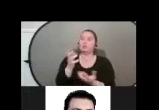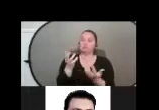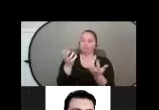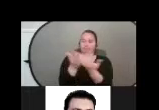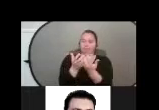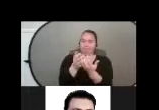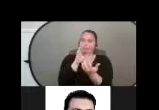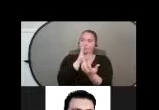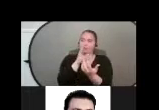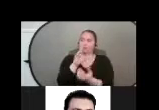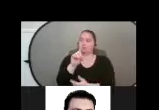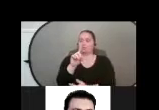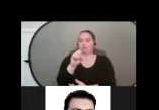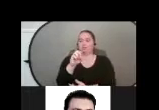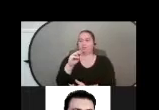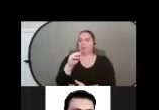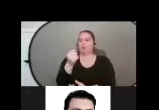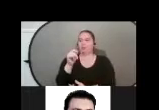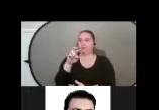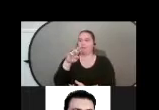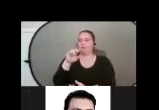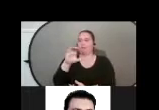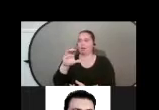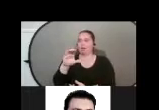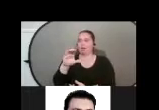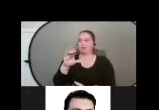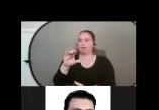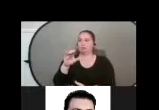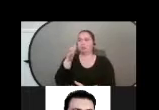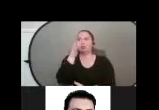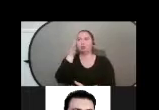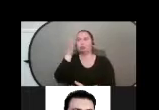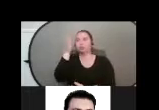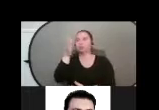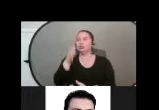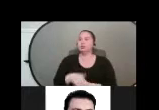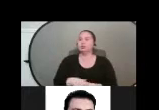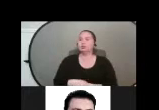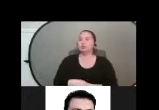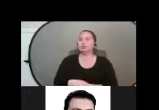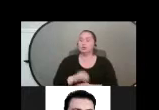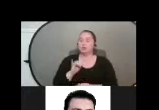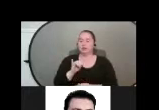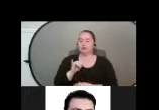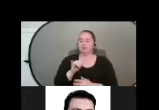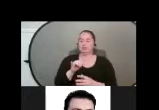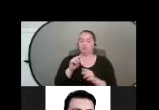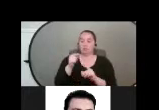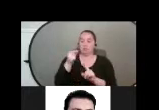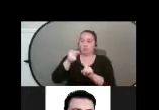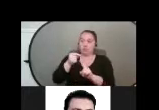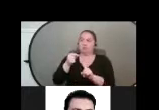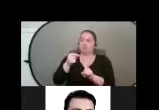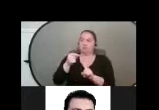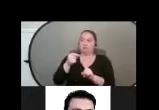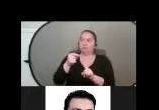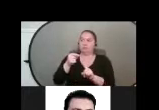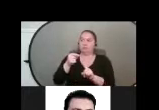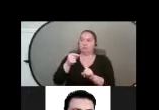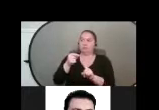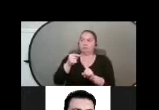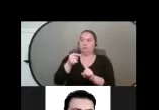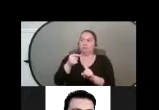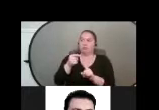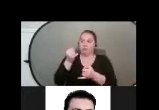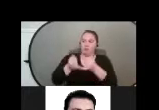yes, those are kind of high level statements and goals that is part of the focus of the facility master plan. But based on the